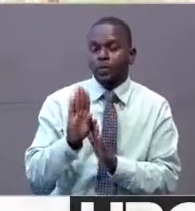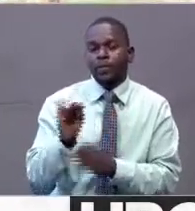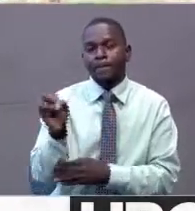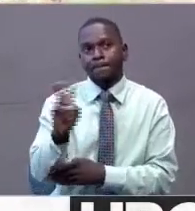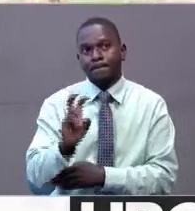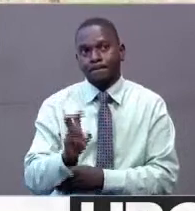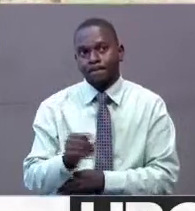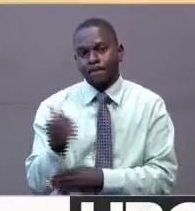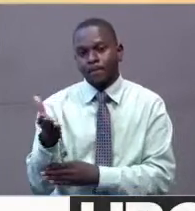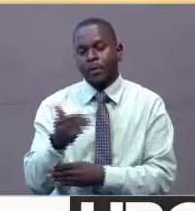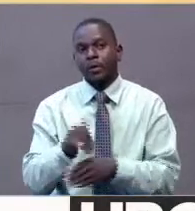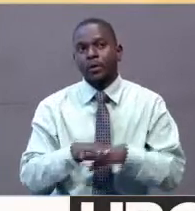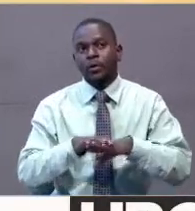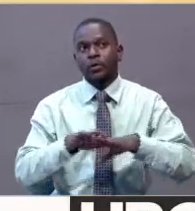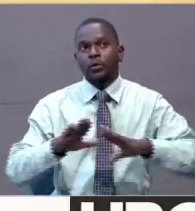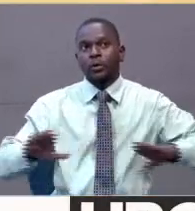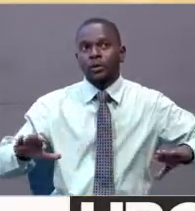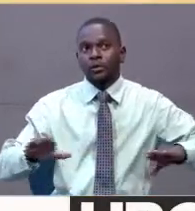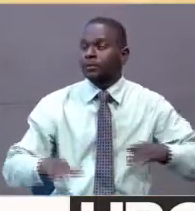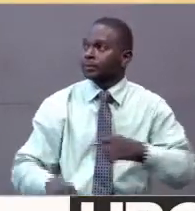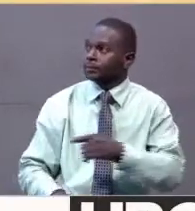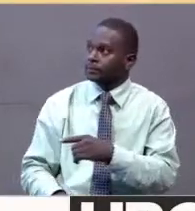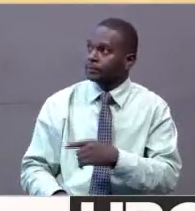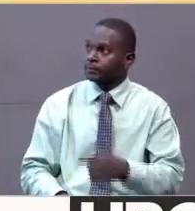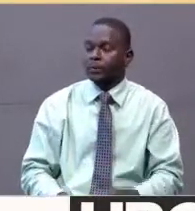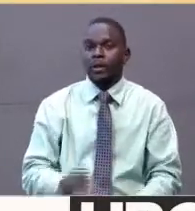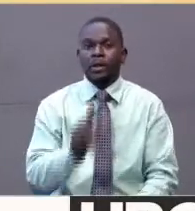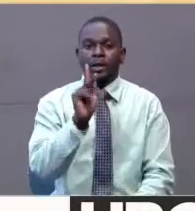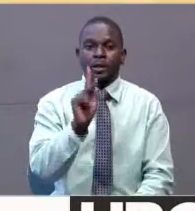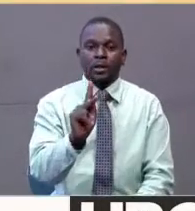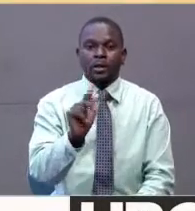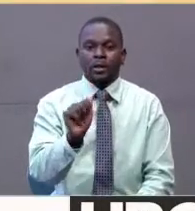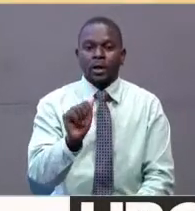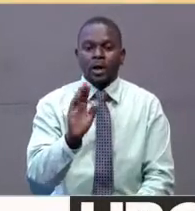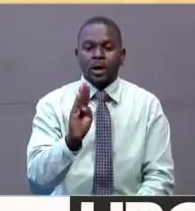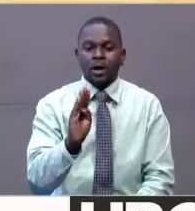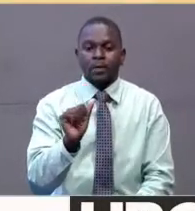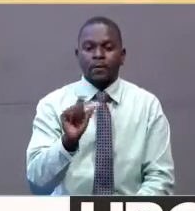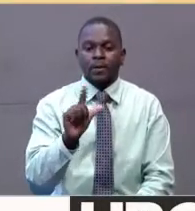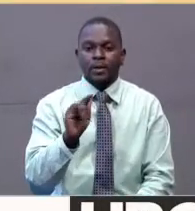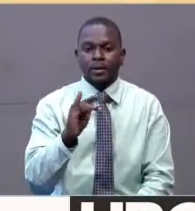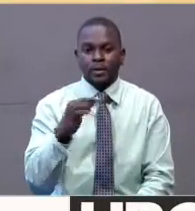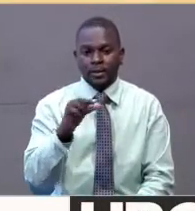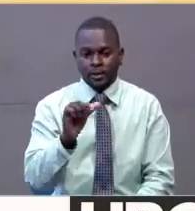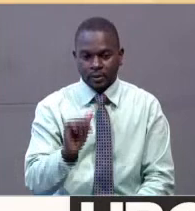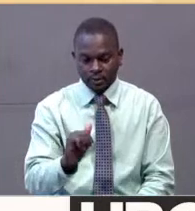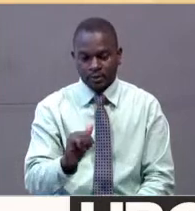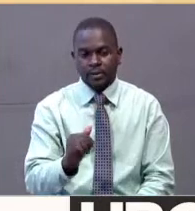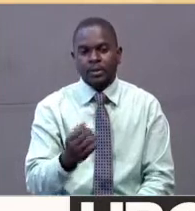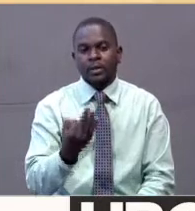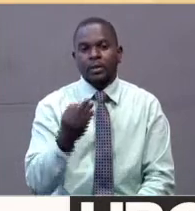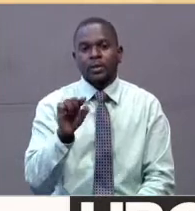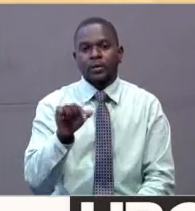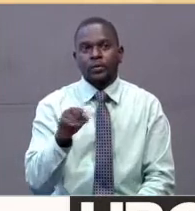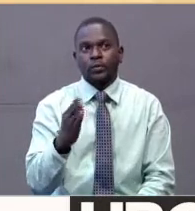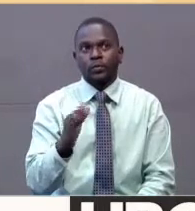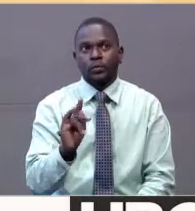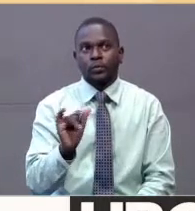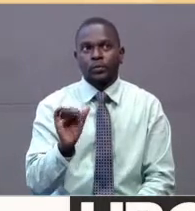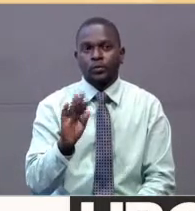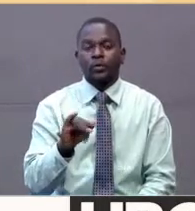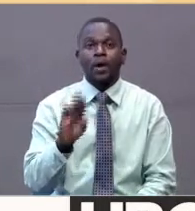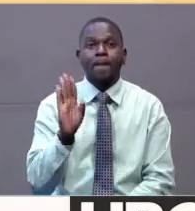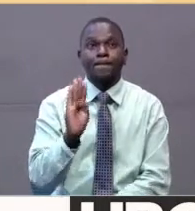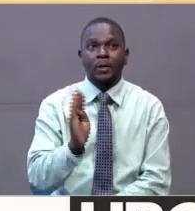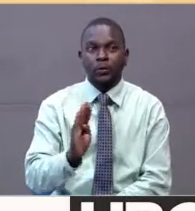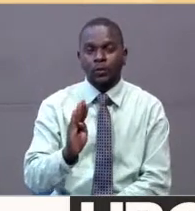supervised by the Minister of Lands. We have covered the Kasana Road of 0.843 kilometers at 4.6